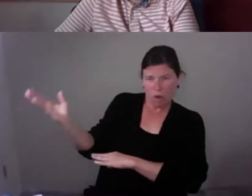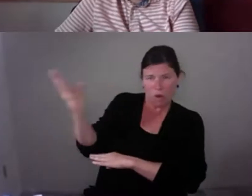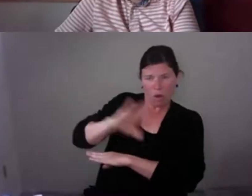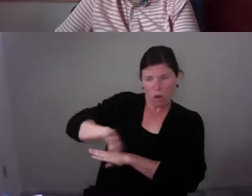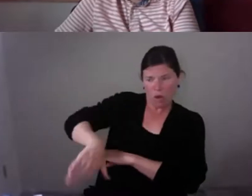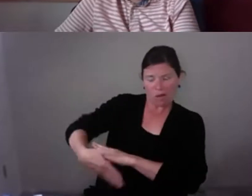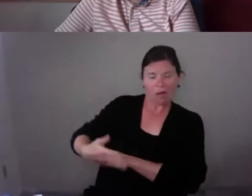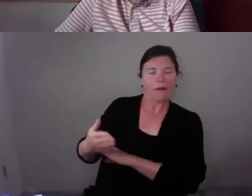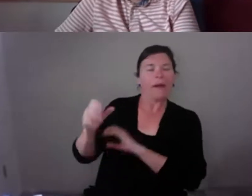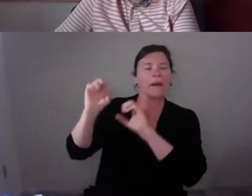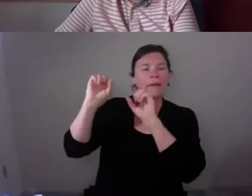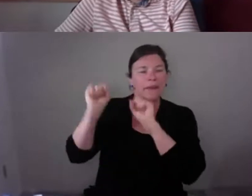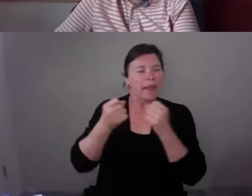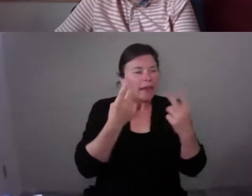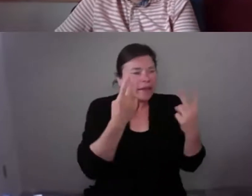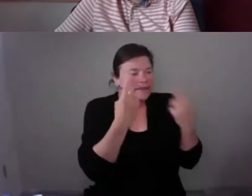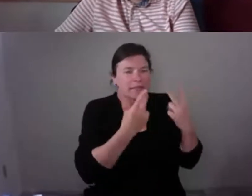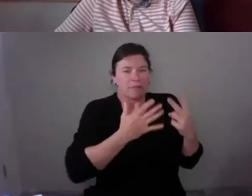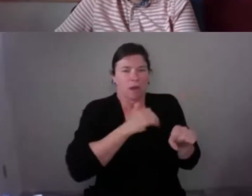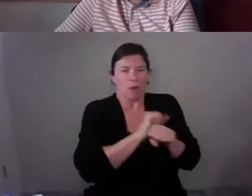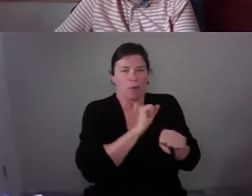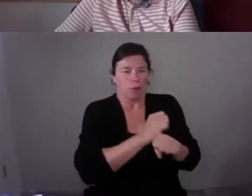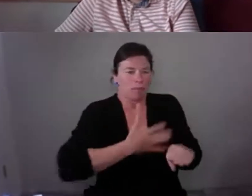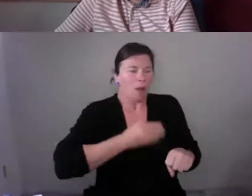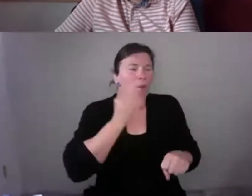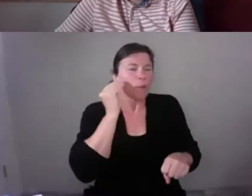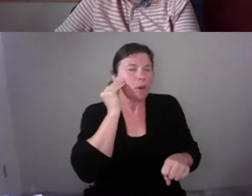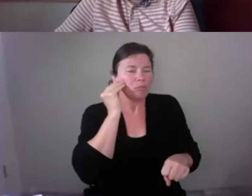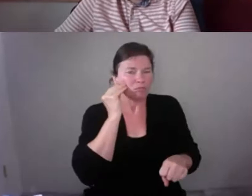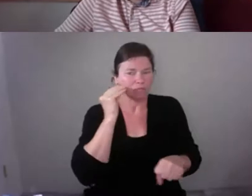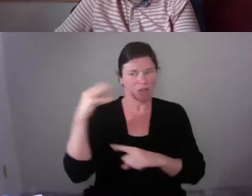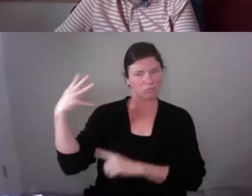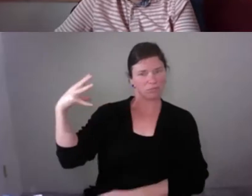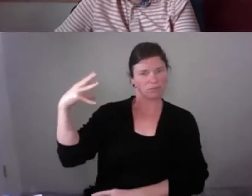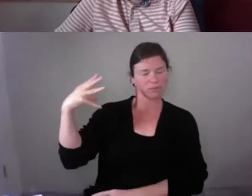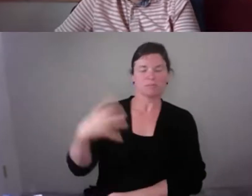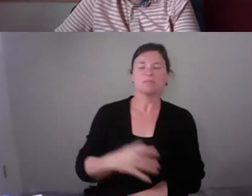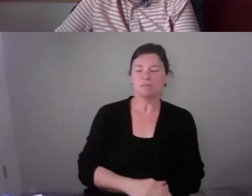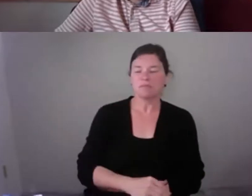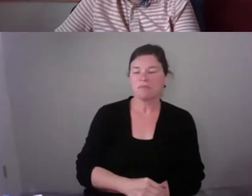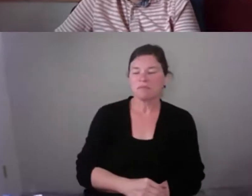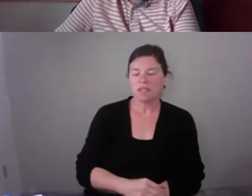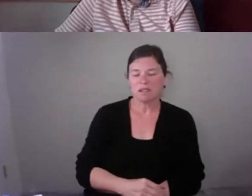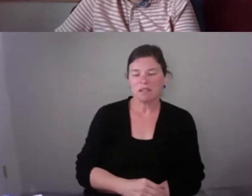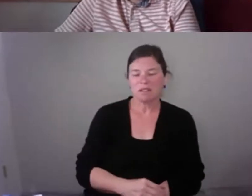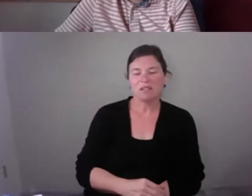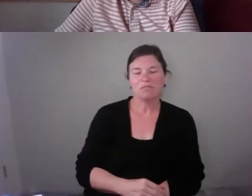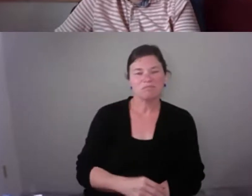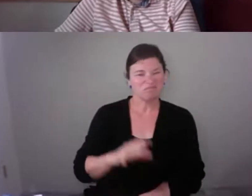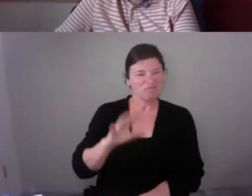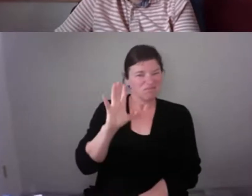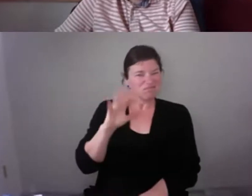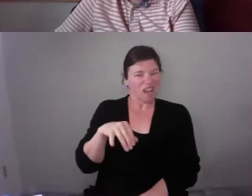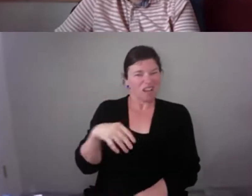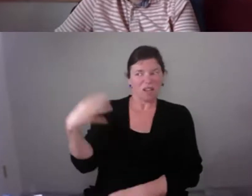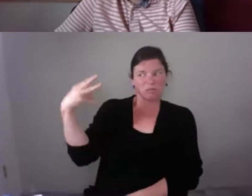and how I like what I did in Syracuse to do for the film, and